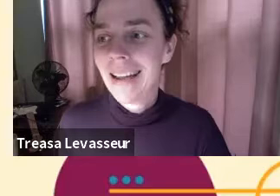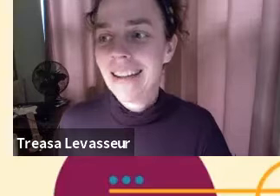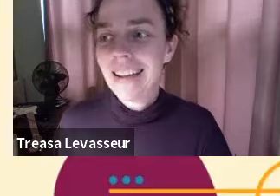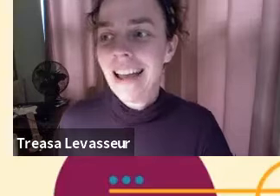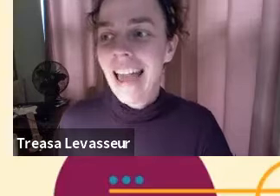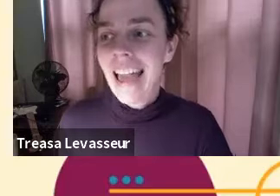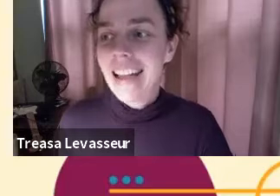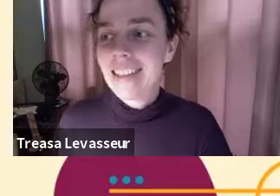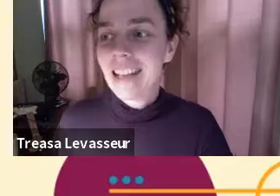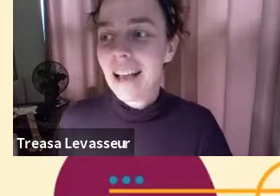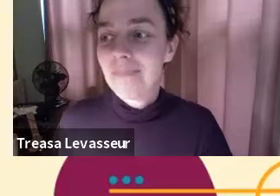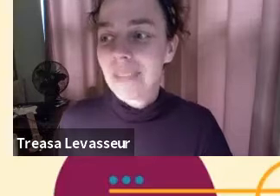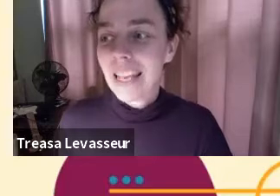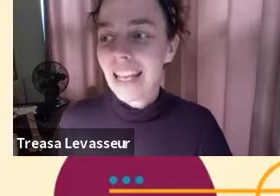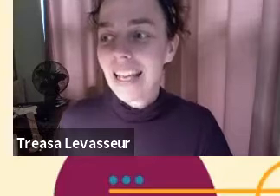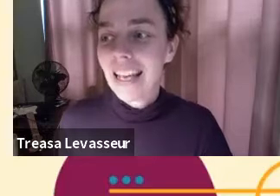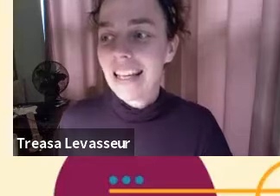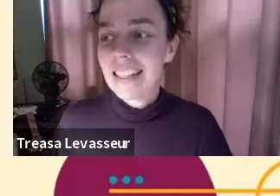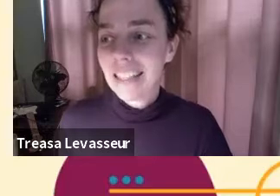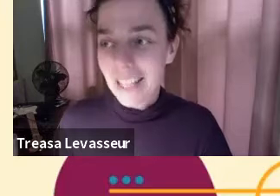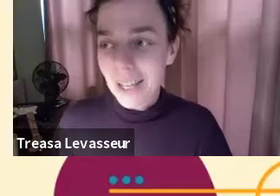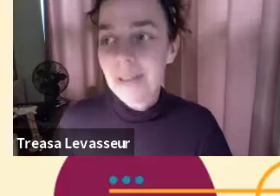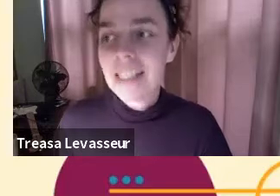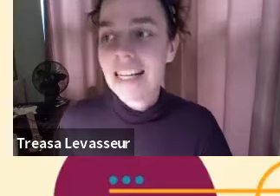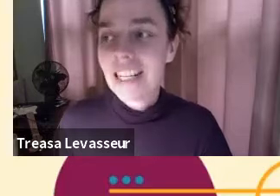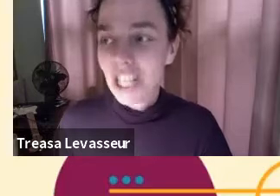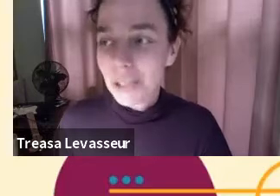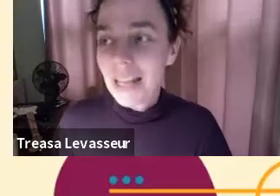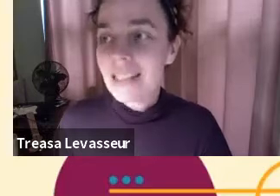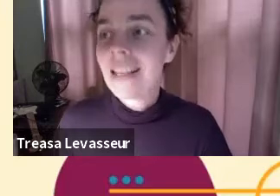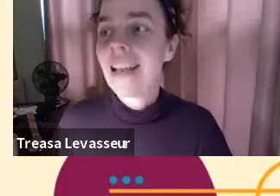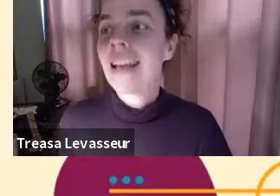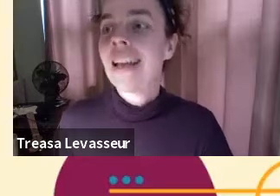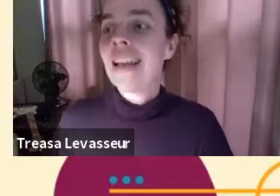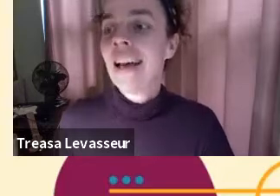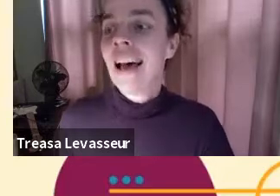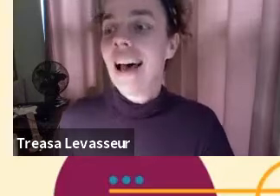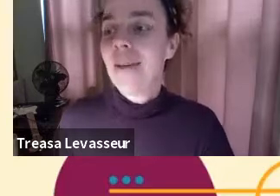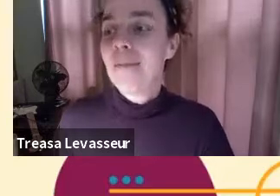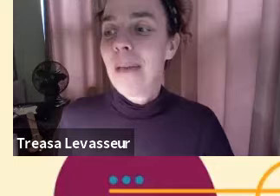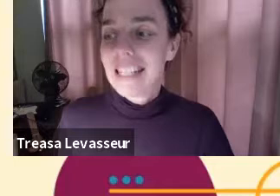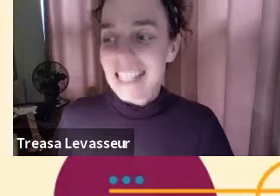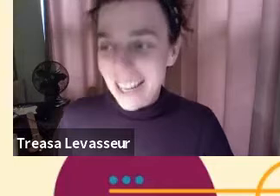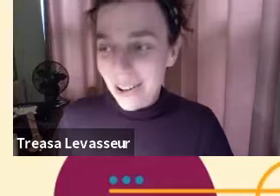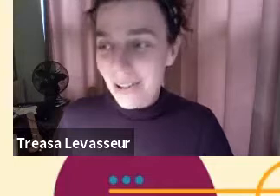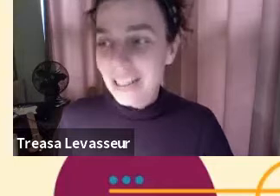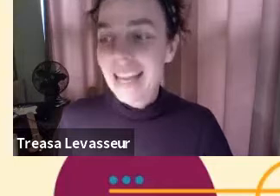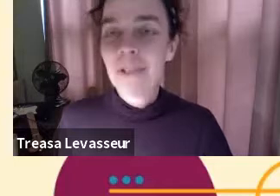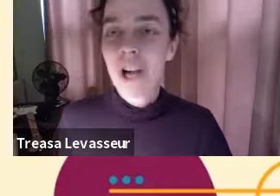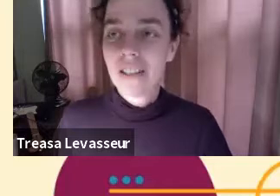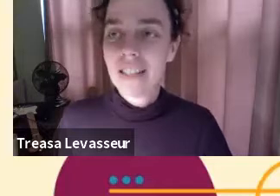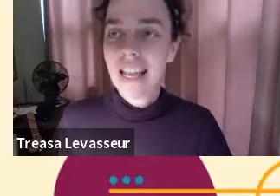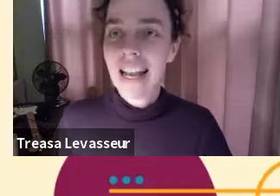Christina. And Celia Hughes, Tina Childress, Betty Siegel,